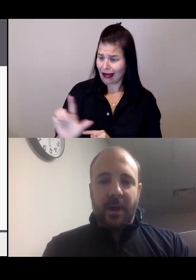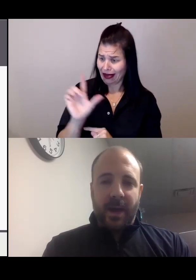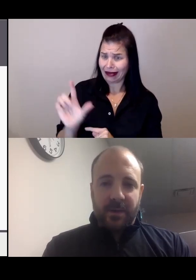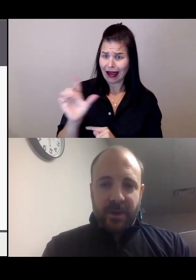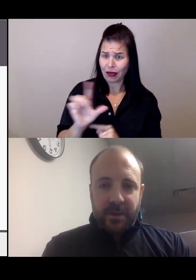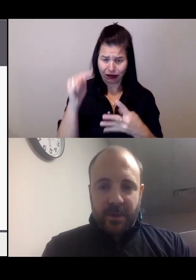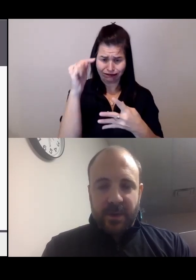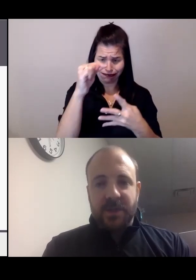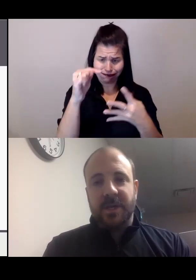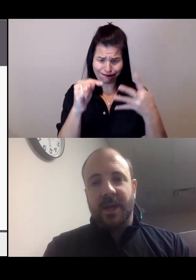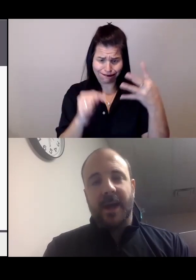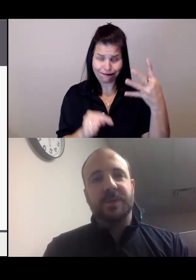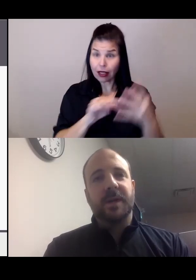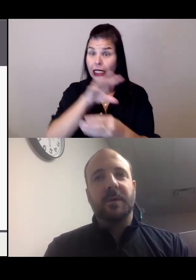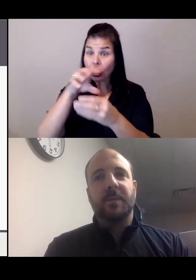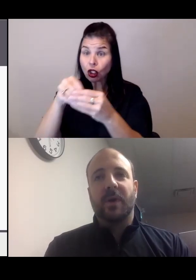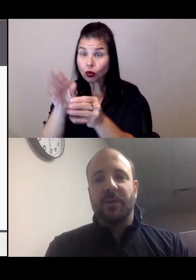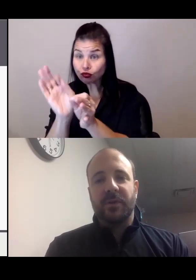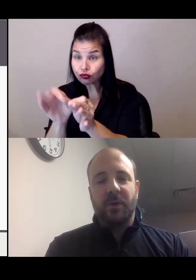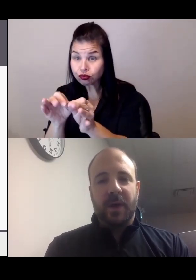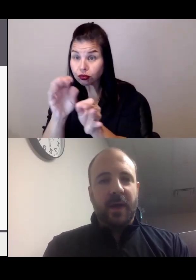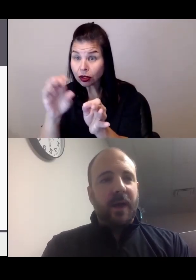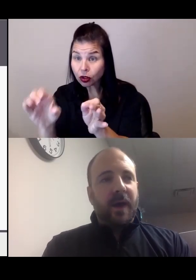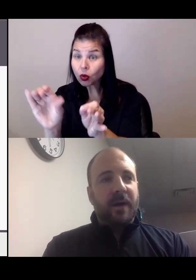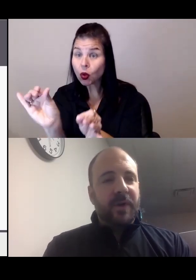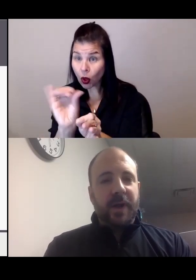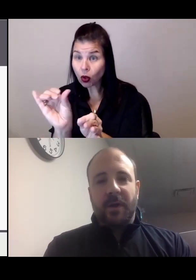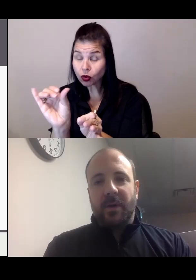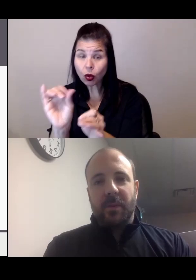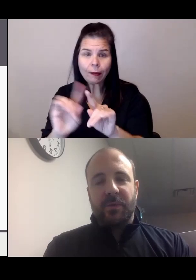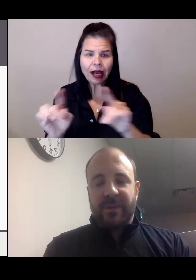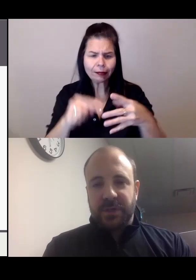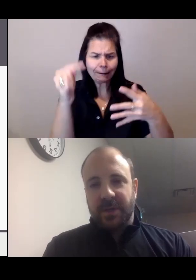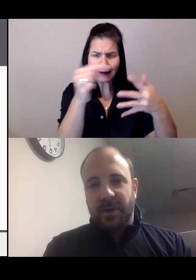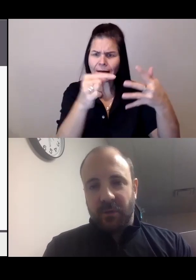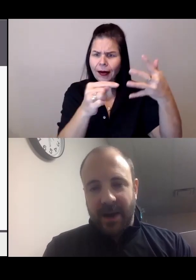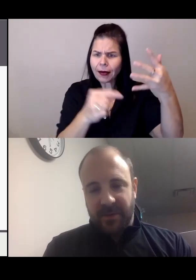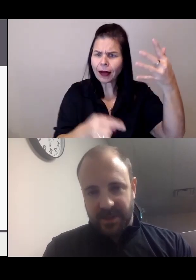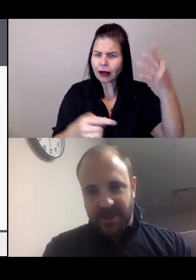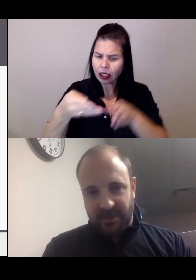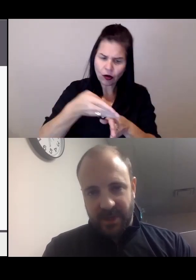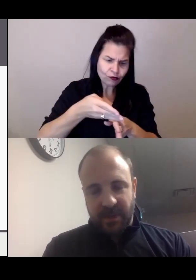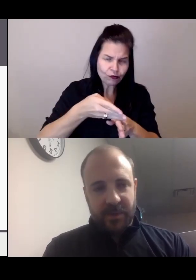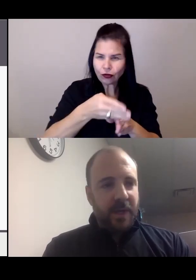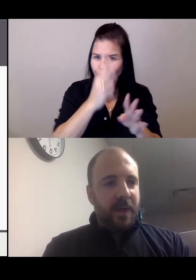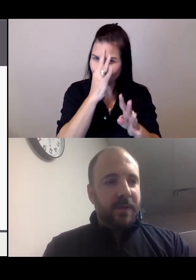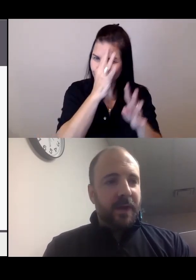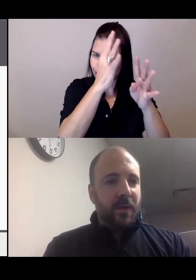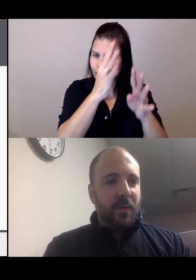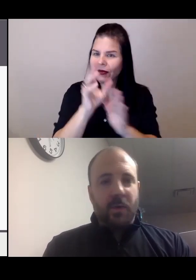include ASL interpretation and captioning, but also a very professionally crafted set of